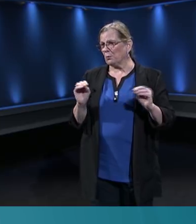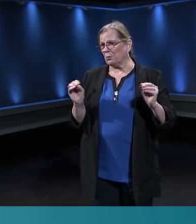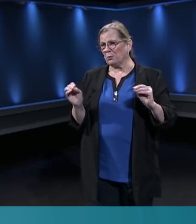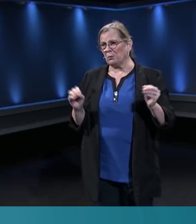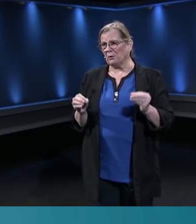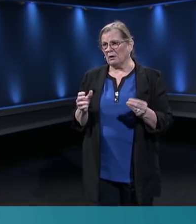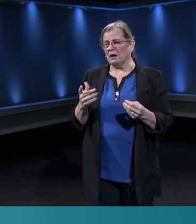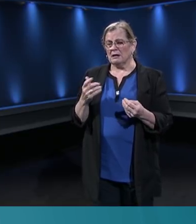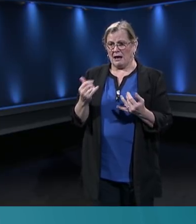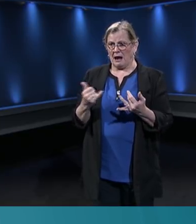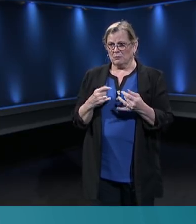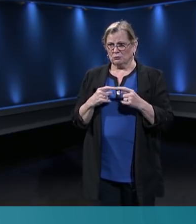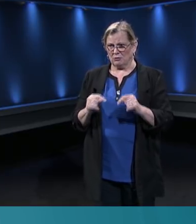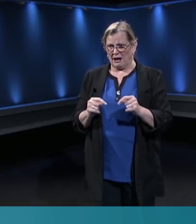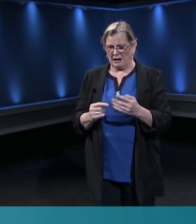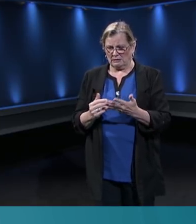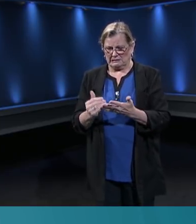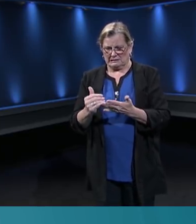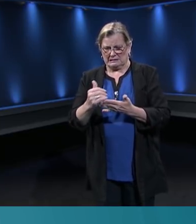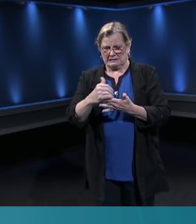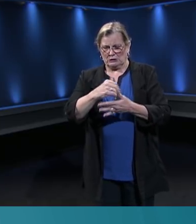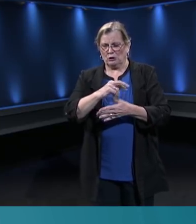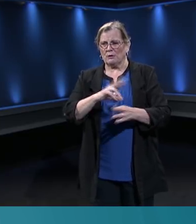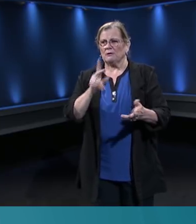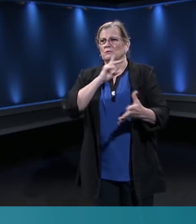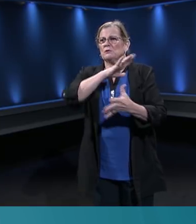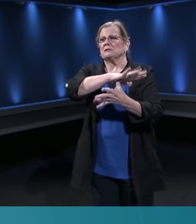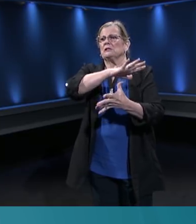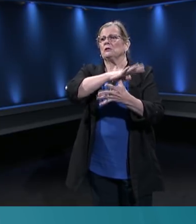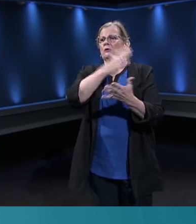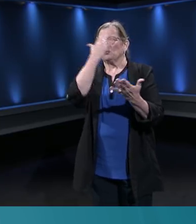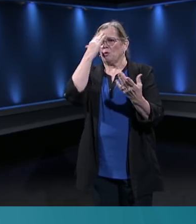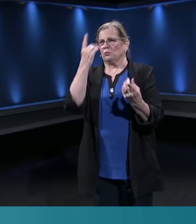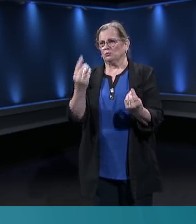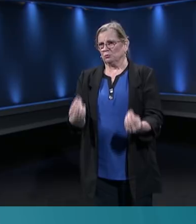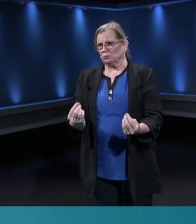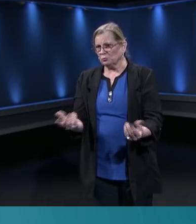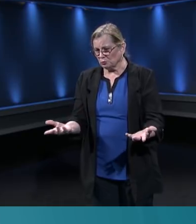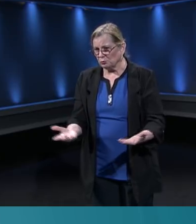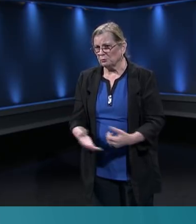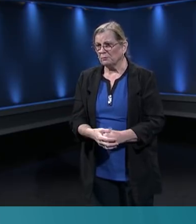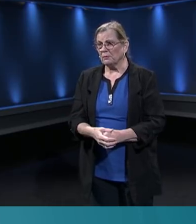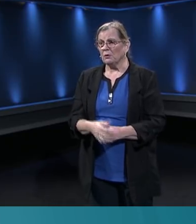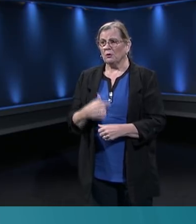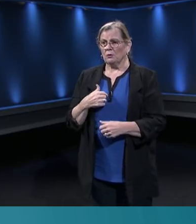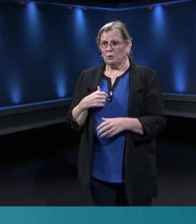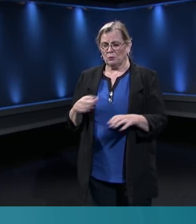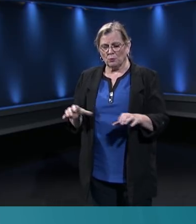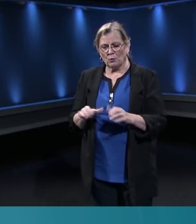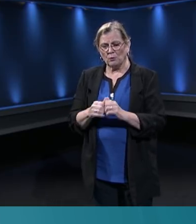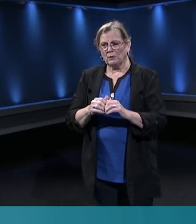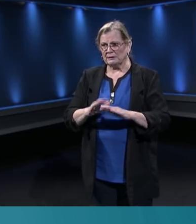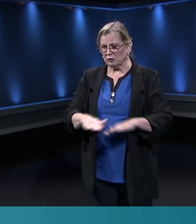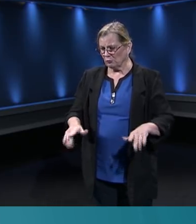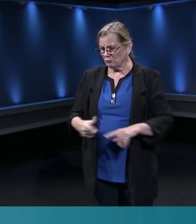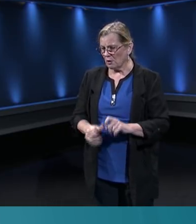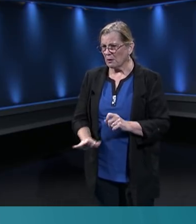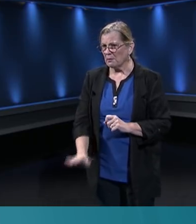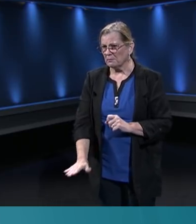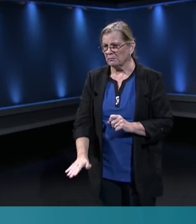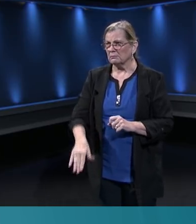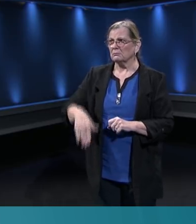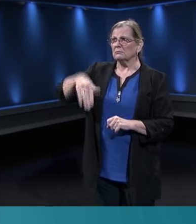portrait of a graduate. And so these are skills that we are working with all students on. Then when we have students who are